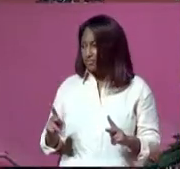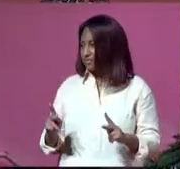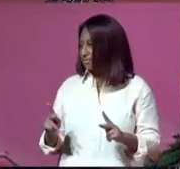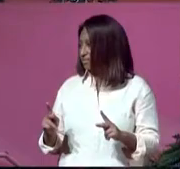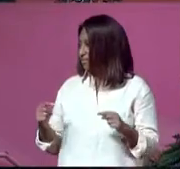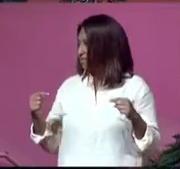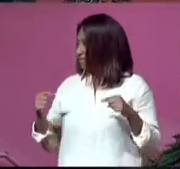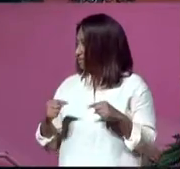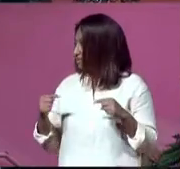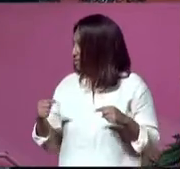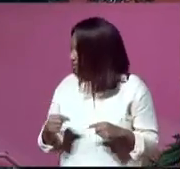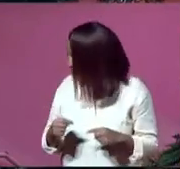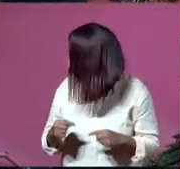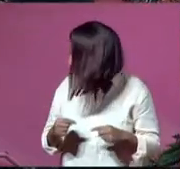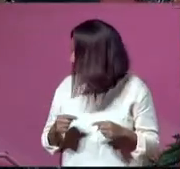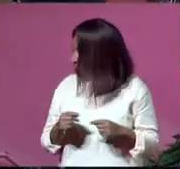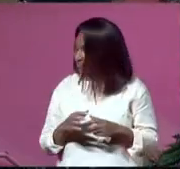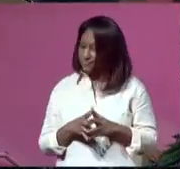Yes.